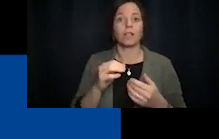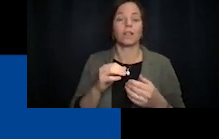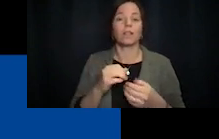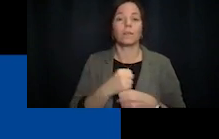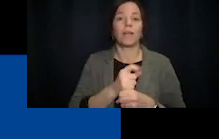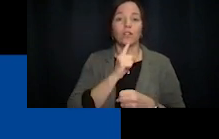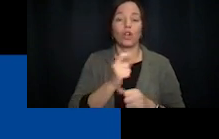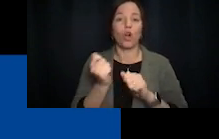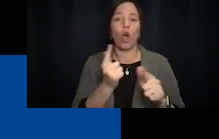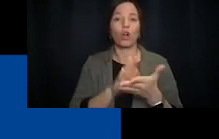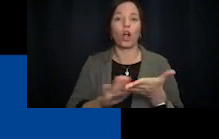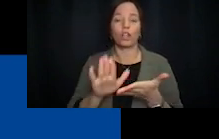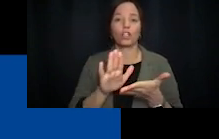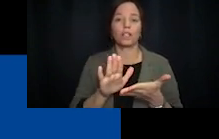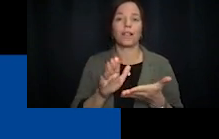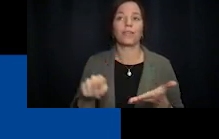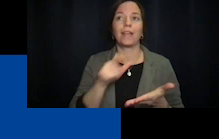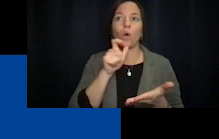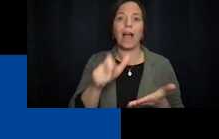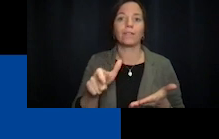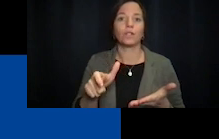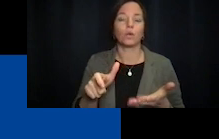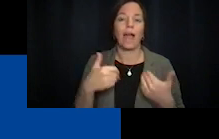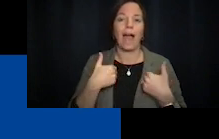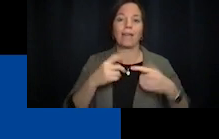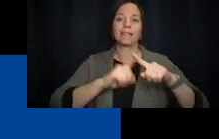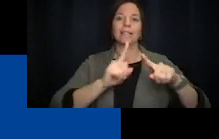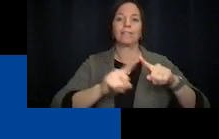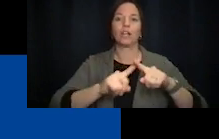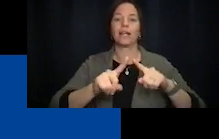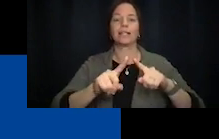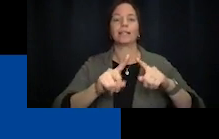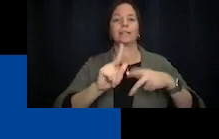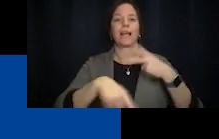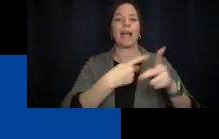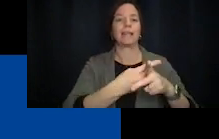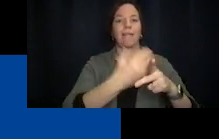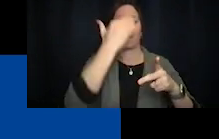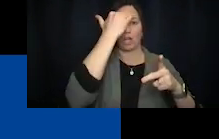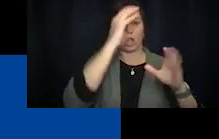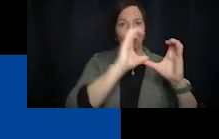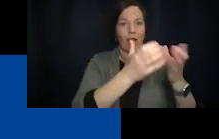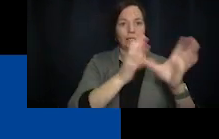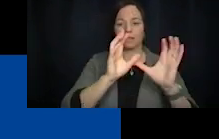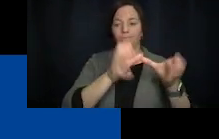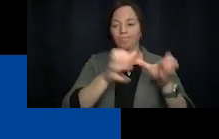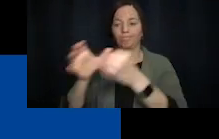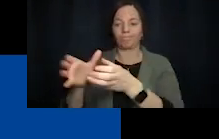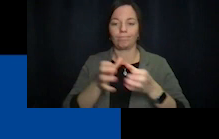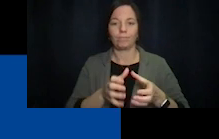not to have to have multiple sets of competencies depending on where they're going to seek GE approval. That